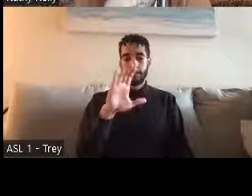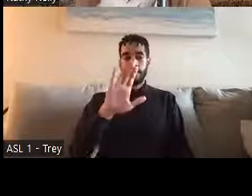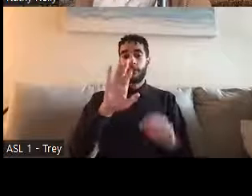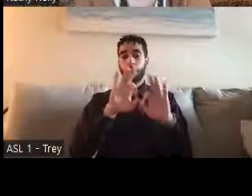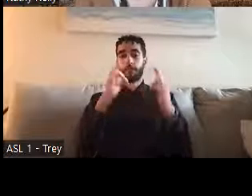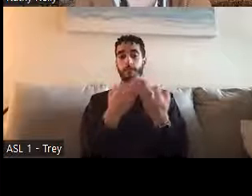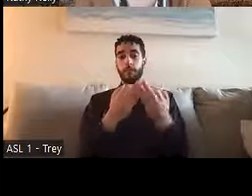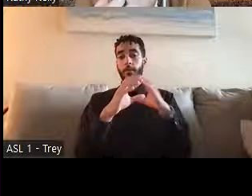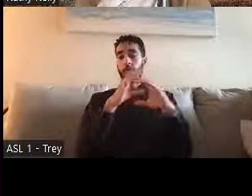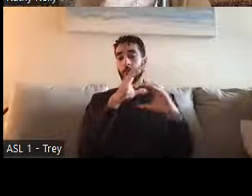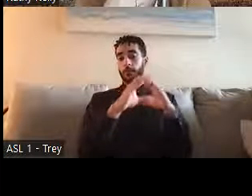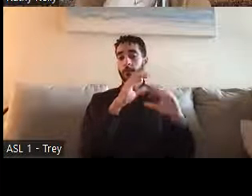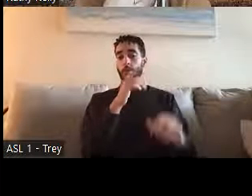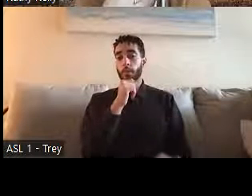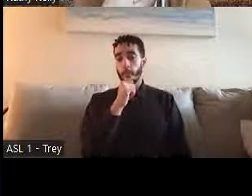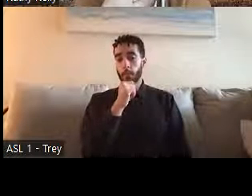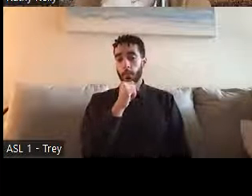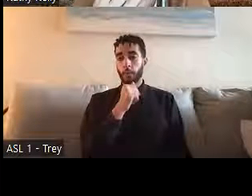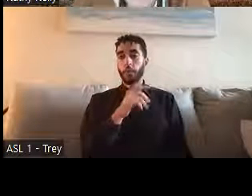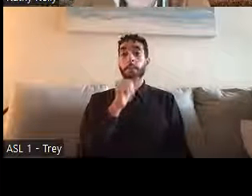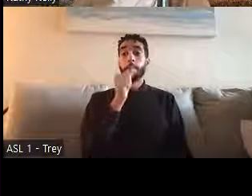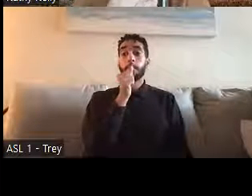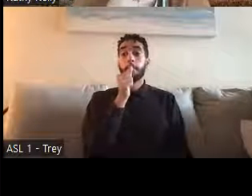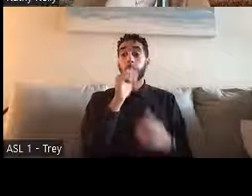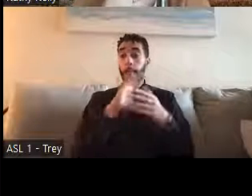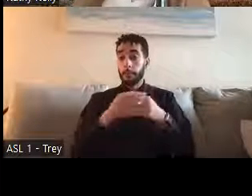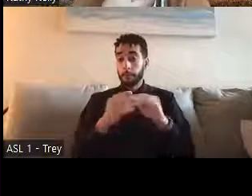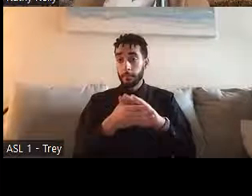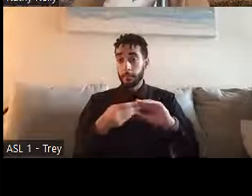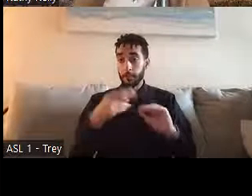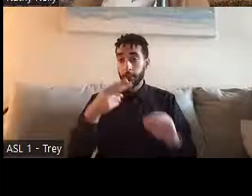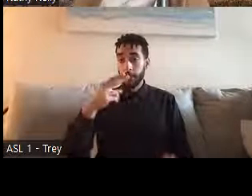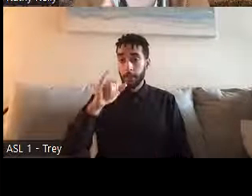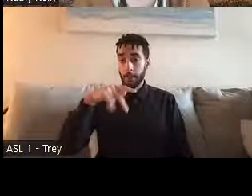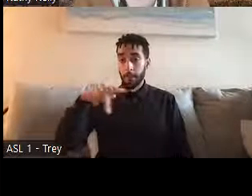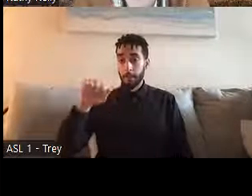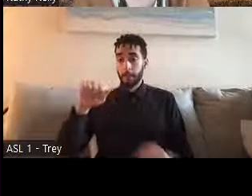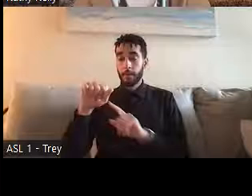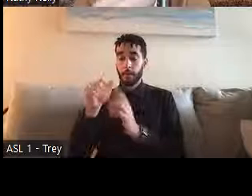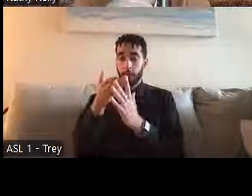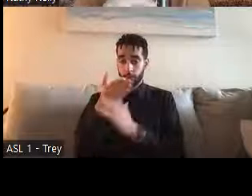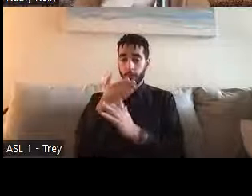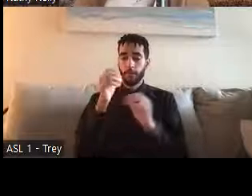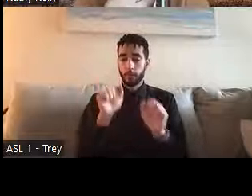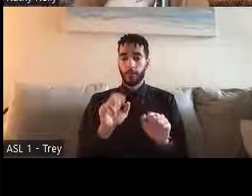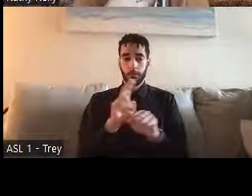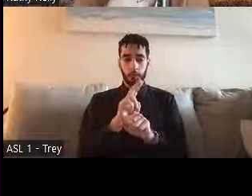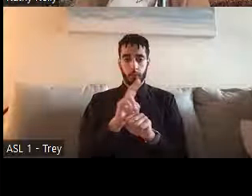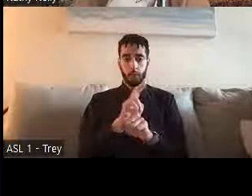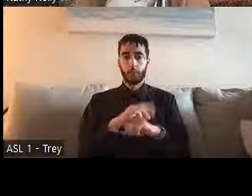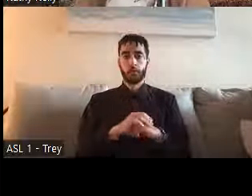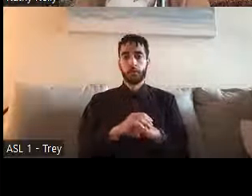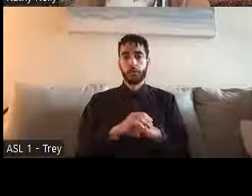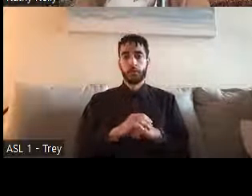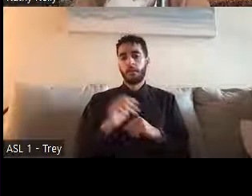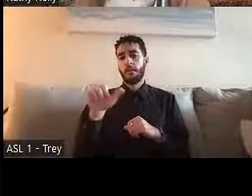consultant is. They can send a private message, a HIPAA compliant message, and other links that we supply